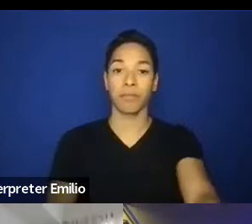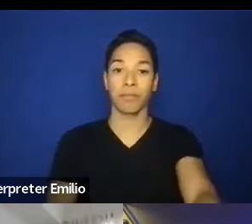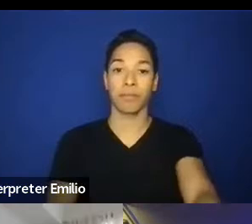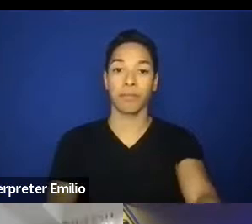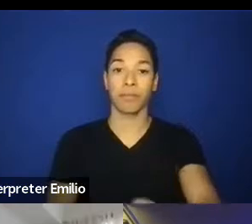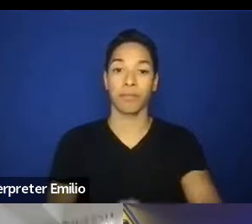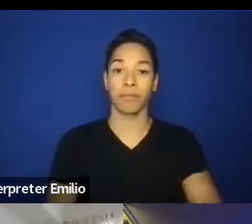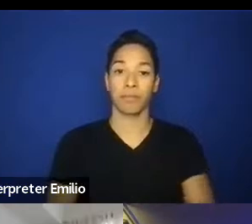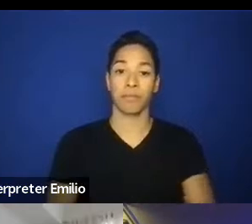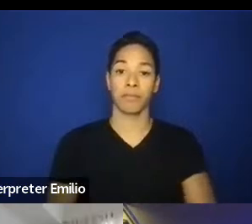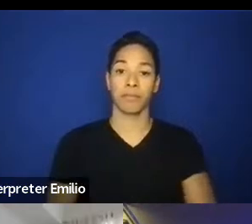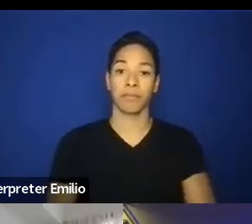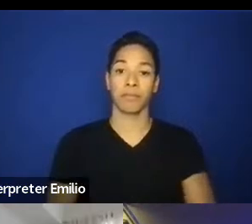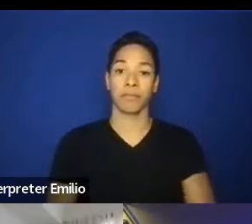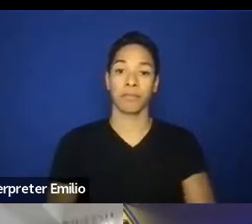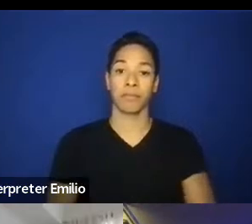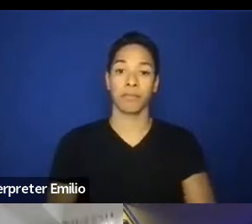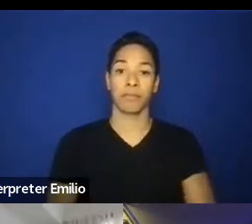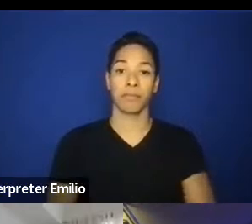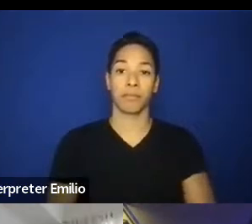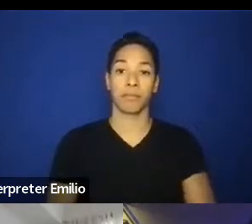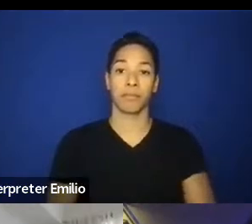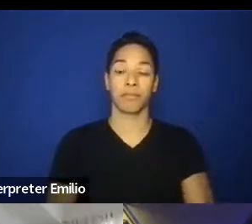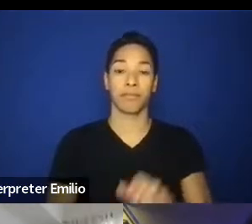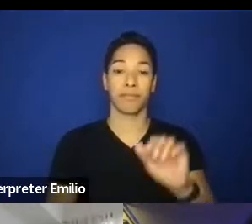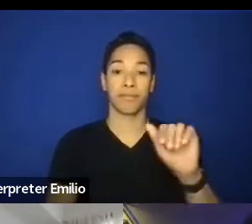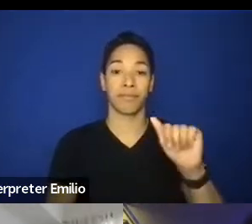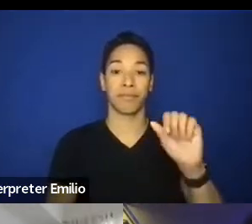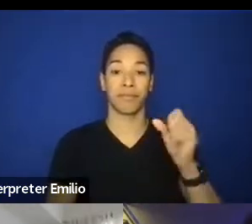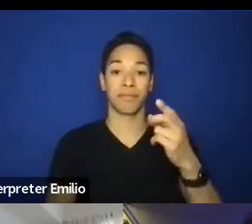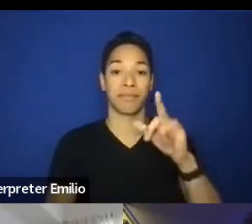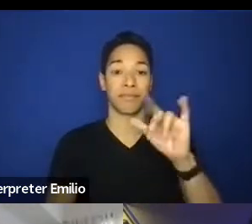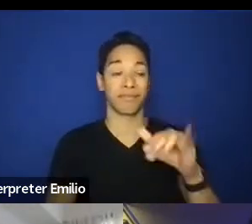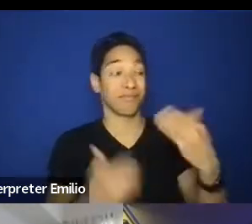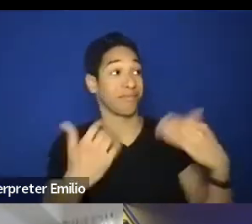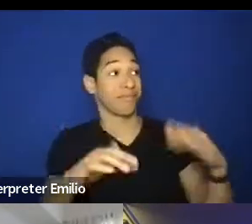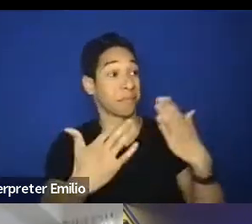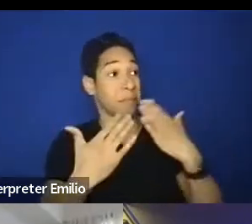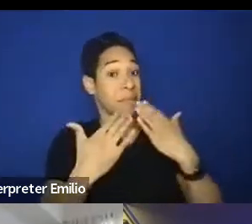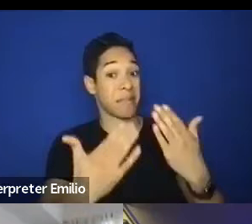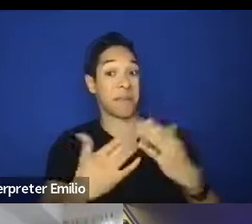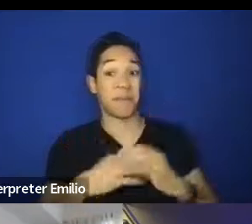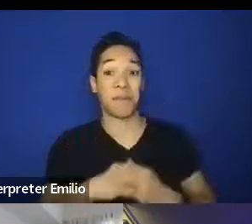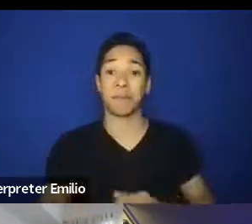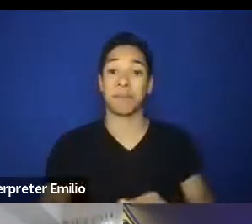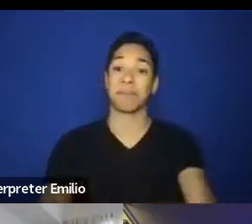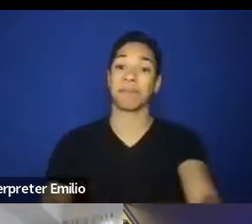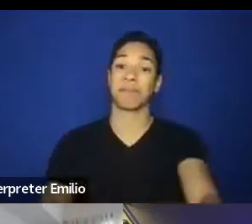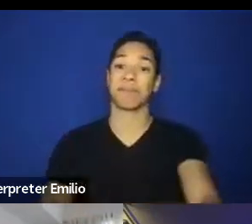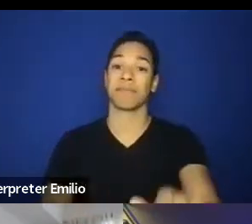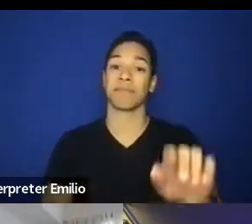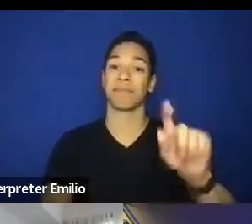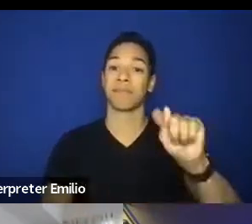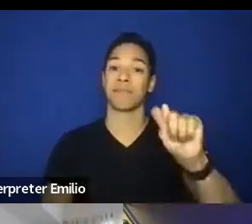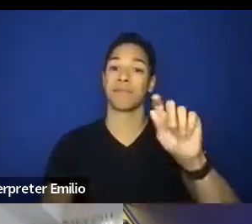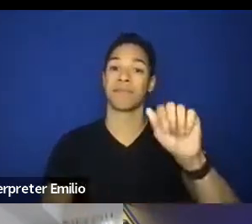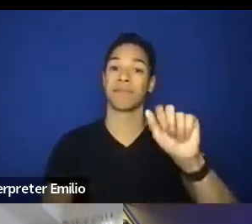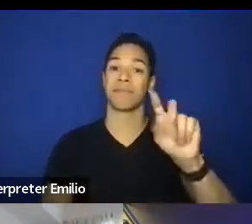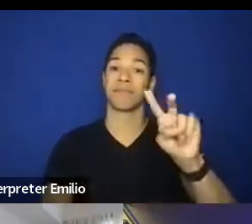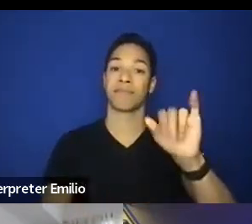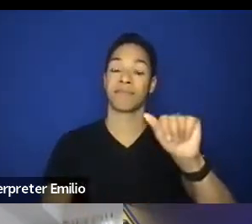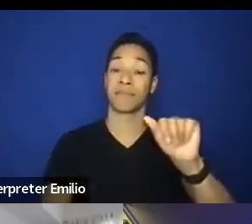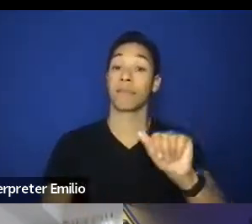Oh, wow. Thank you all. If I can just piggyback off of that, one last thing to make an ideal